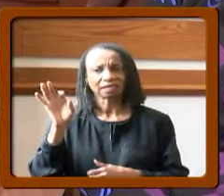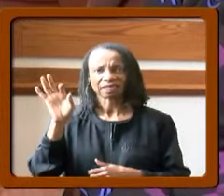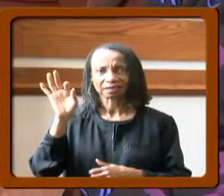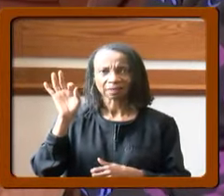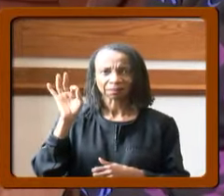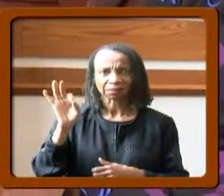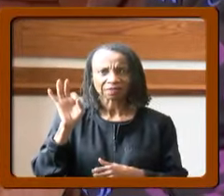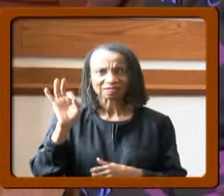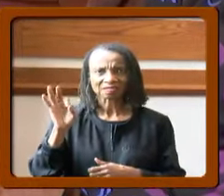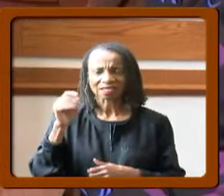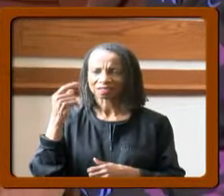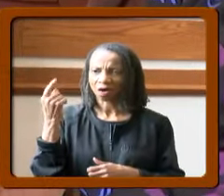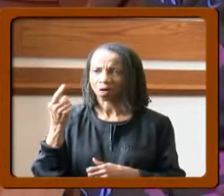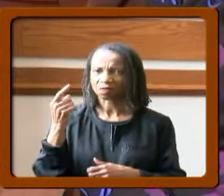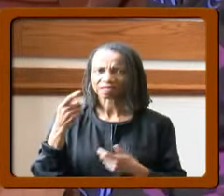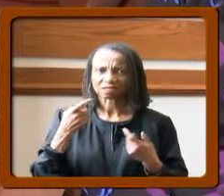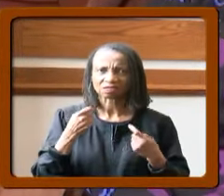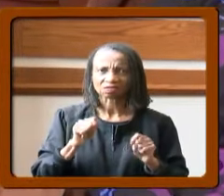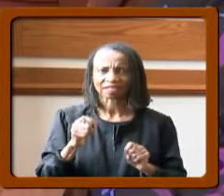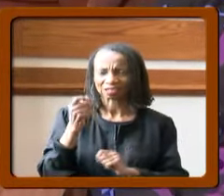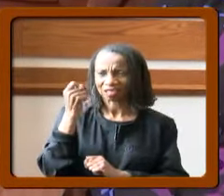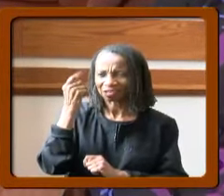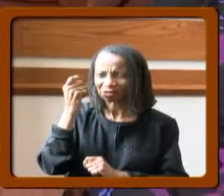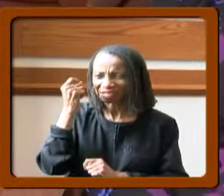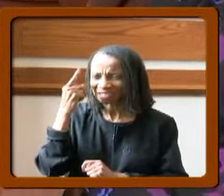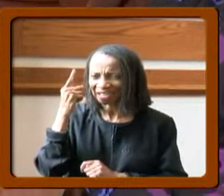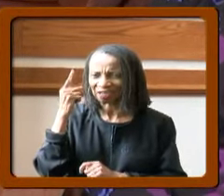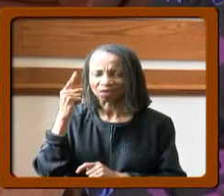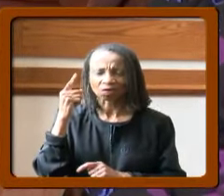forever trying to apprehend that which is inapprehensible,